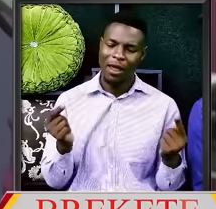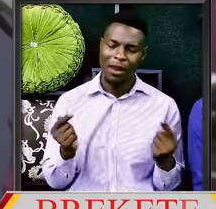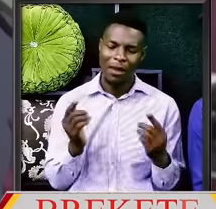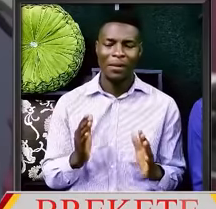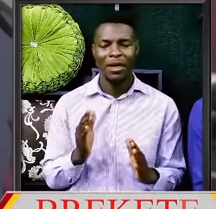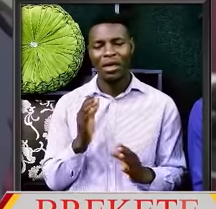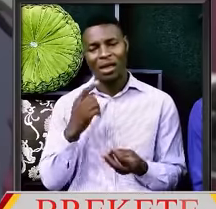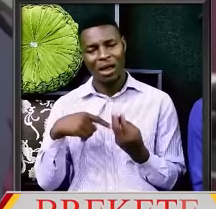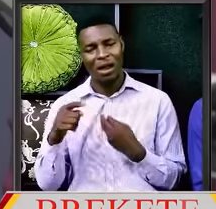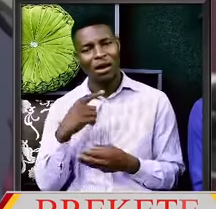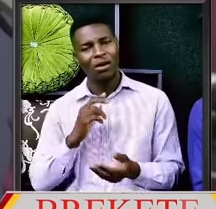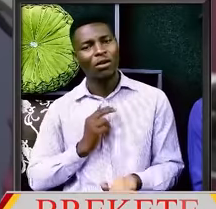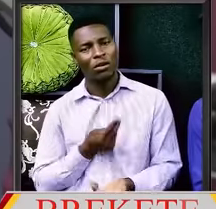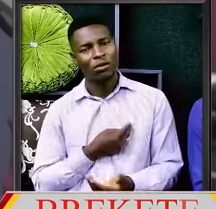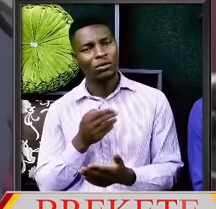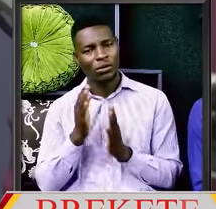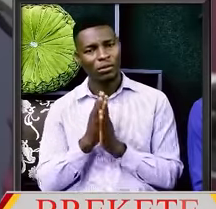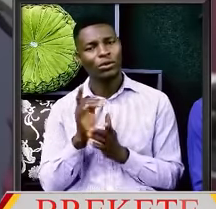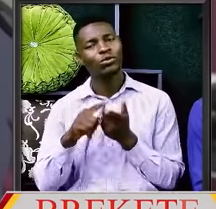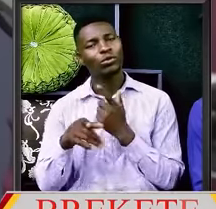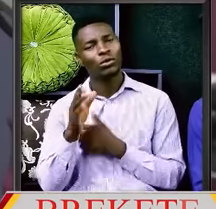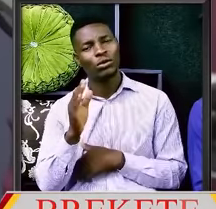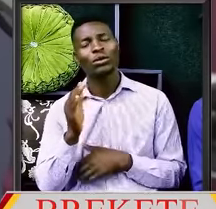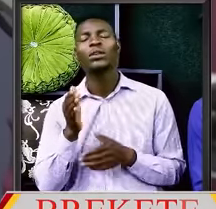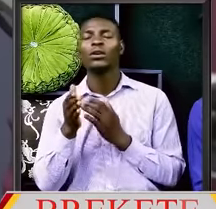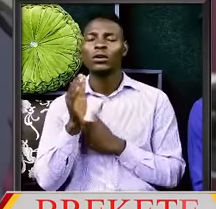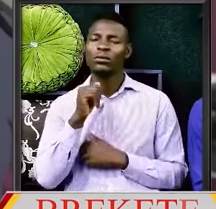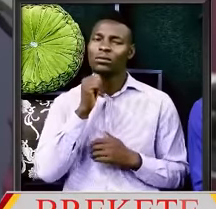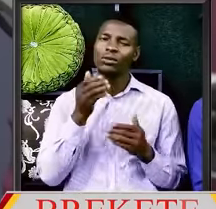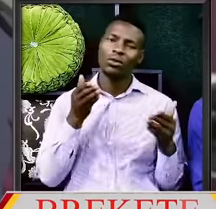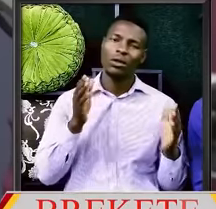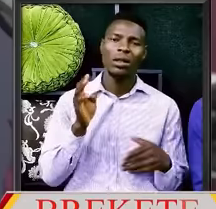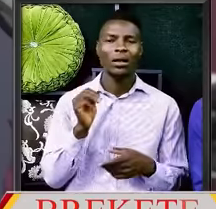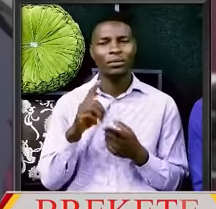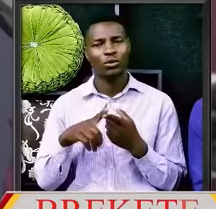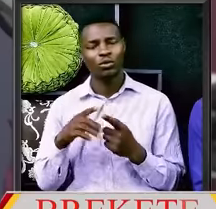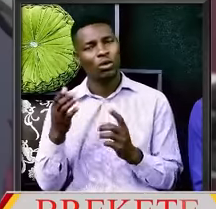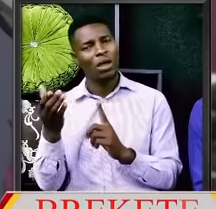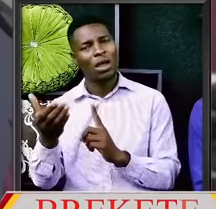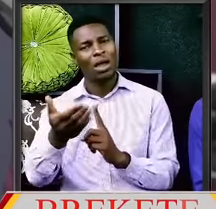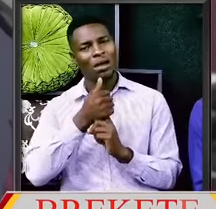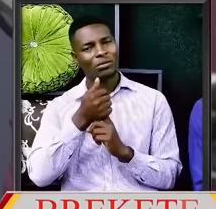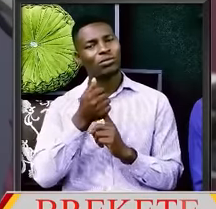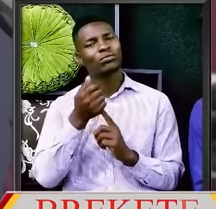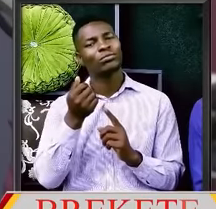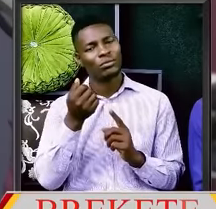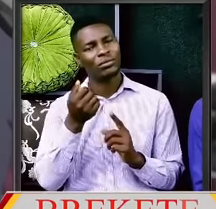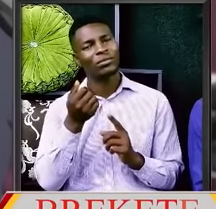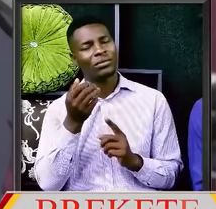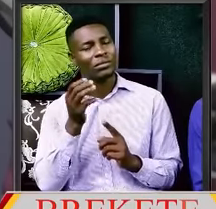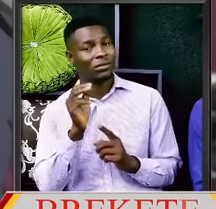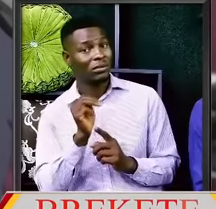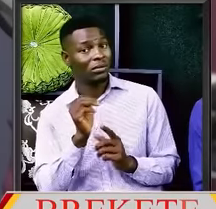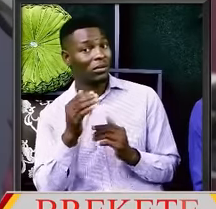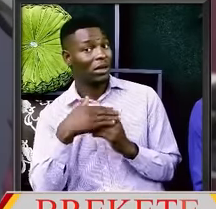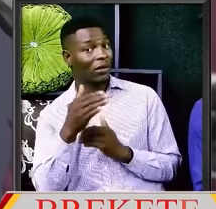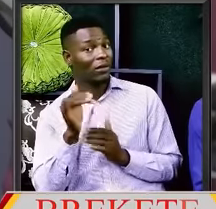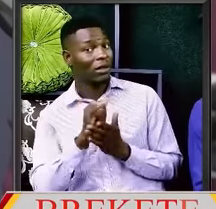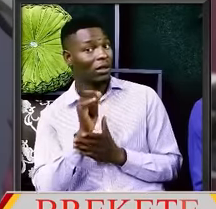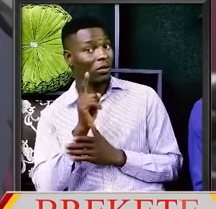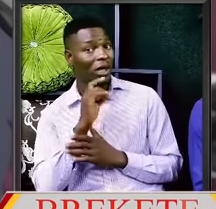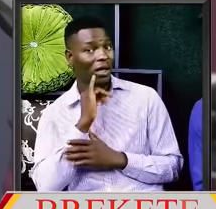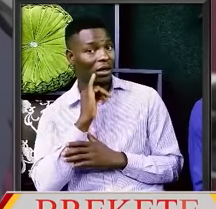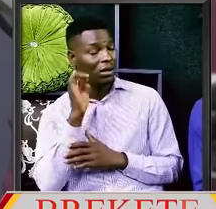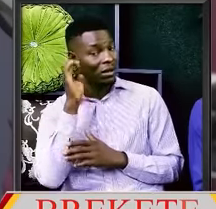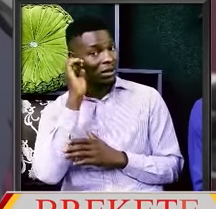us. He prayed to God, say God, not allow them, make them catch on. After that one, he come talk,